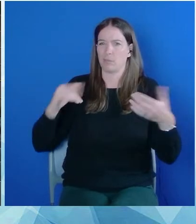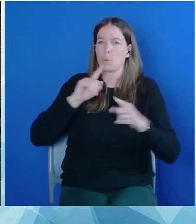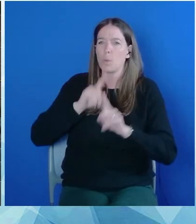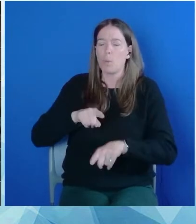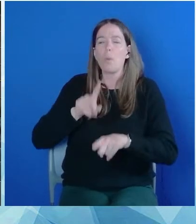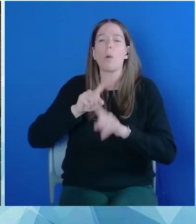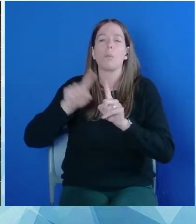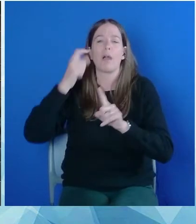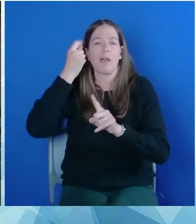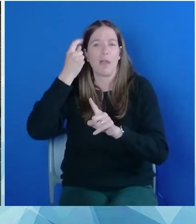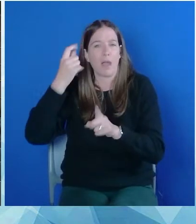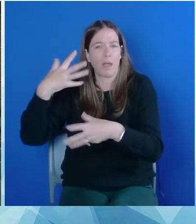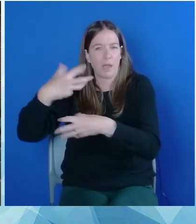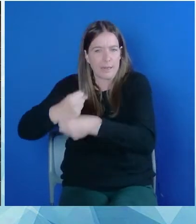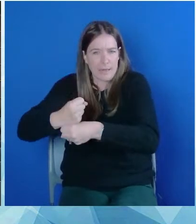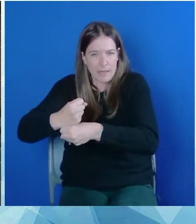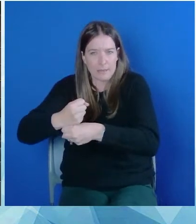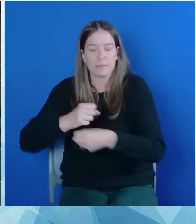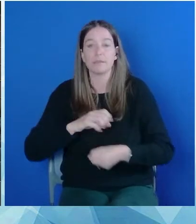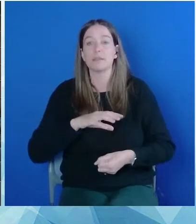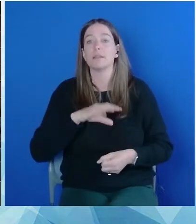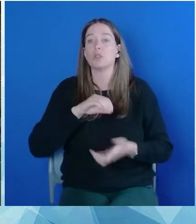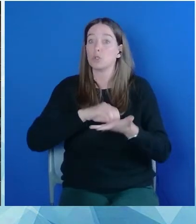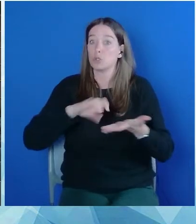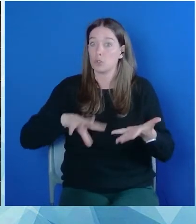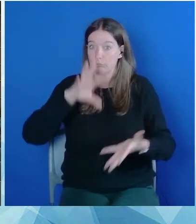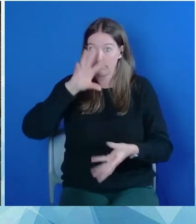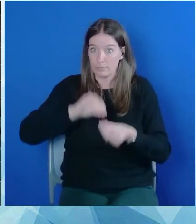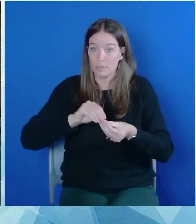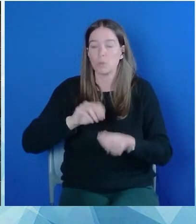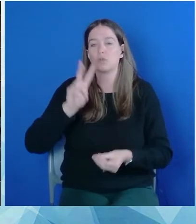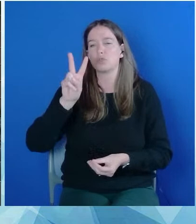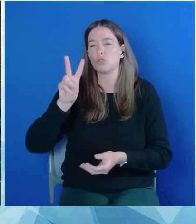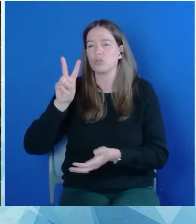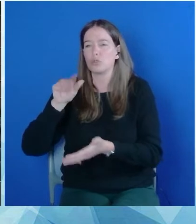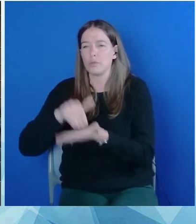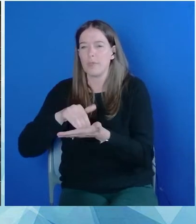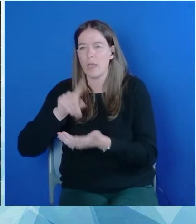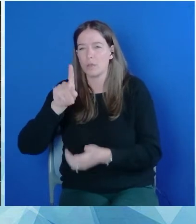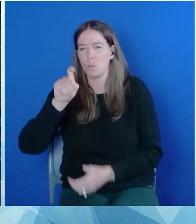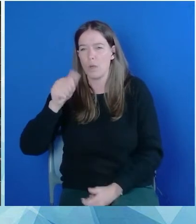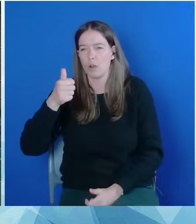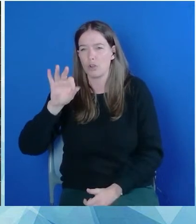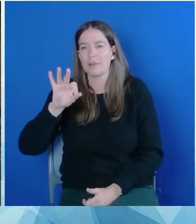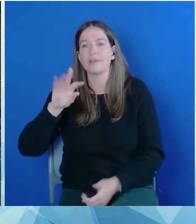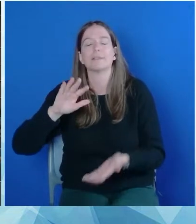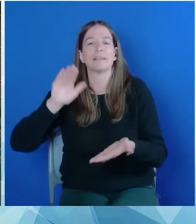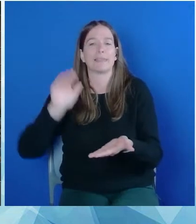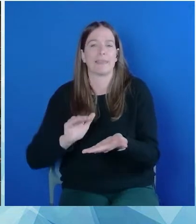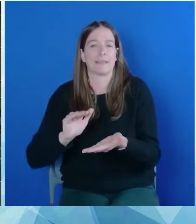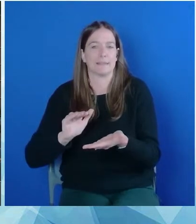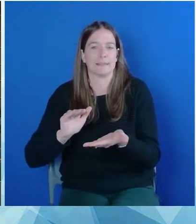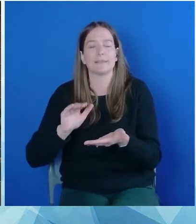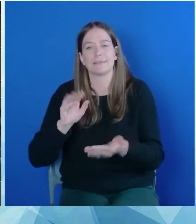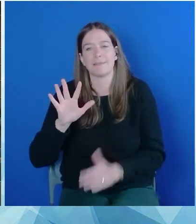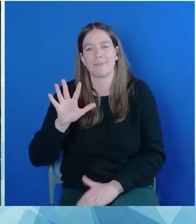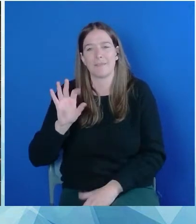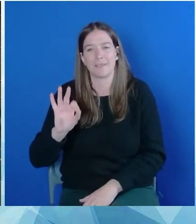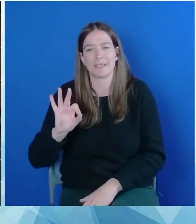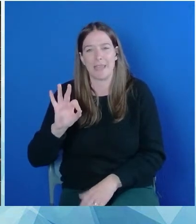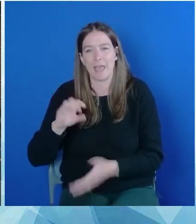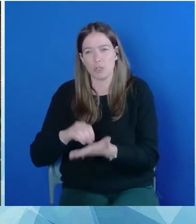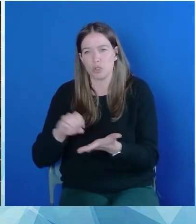count for February 1st, 2023 is 2,119, a decrease of 59 students when compared to February